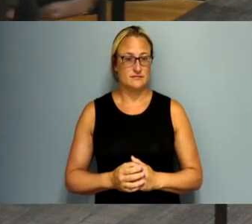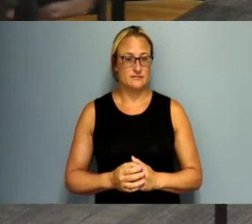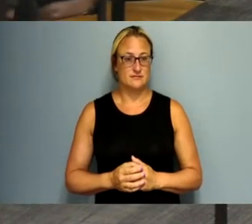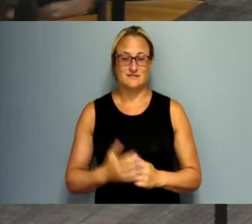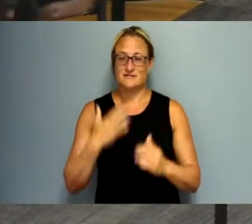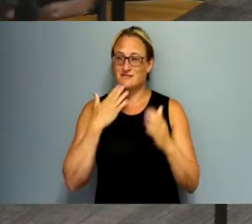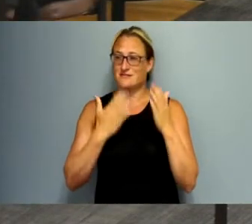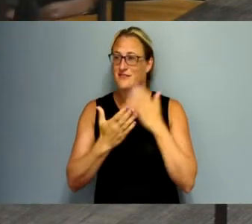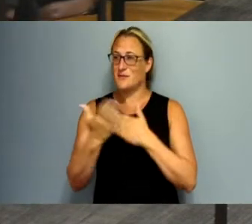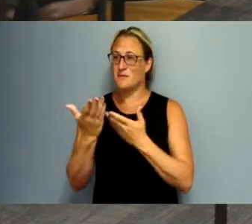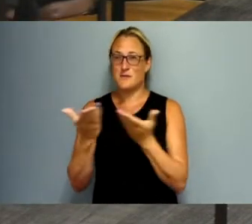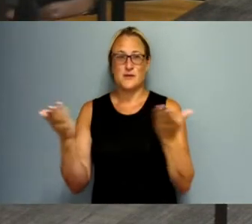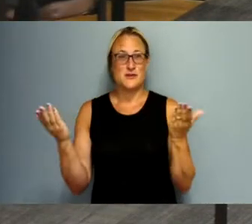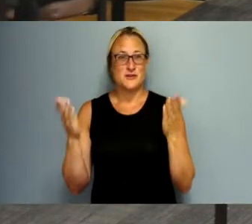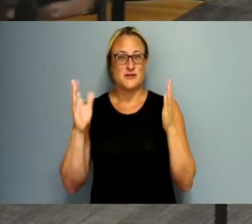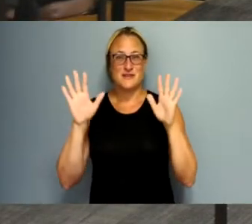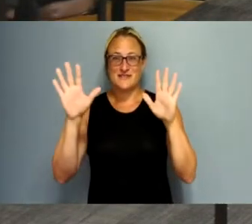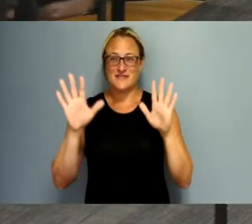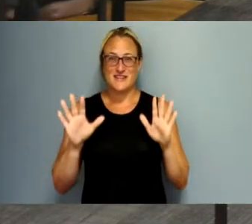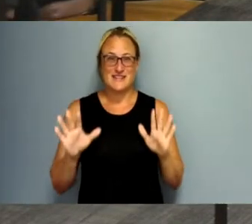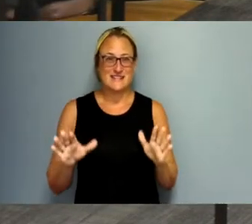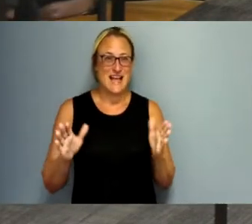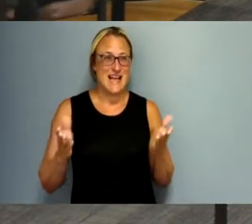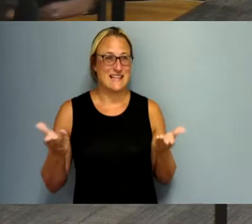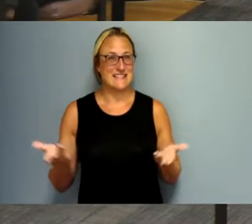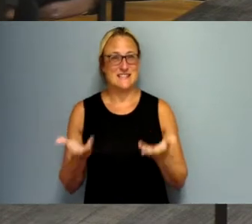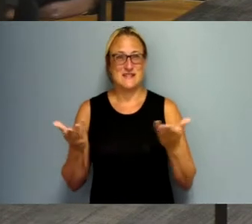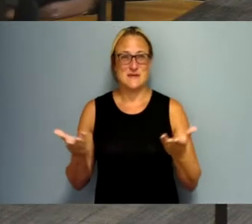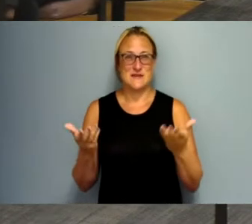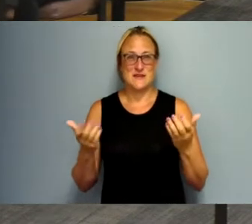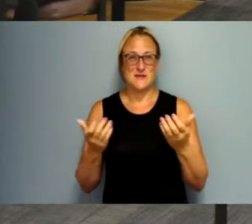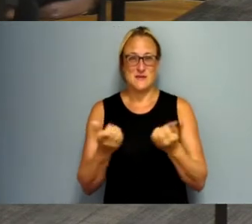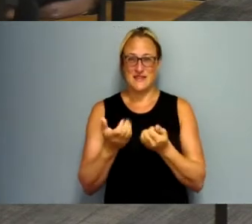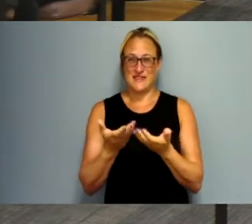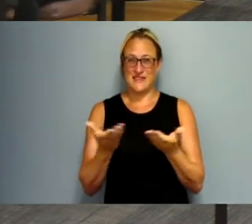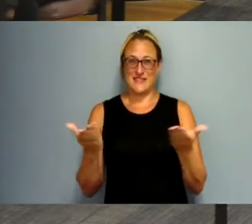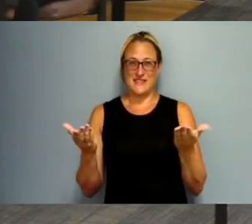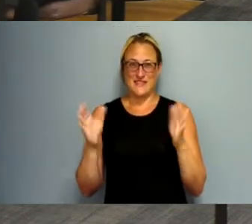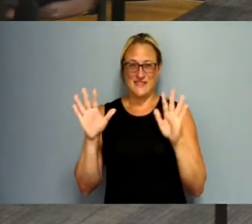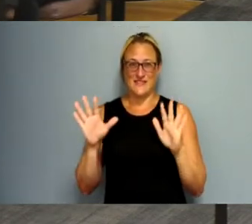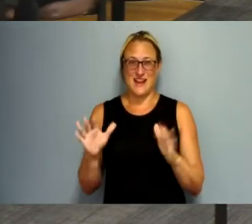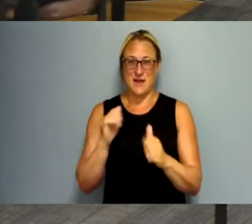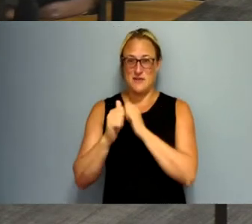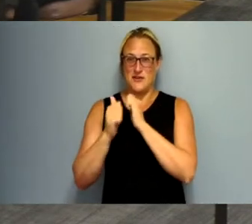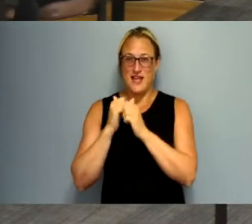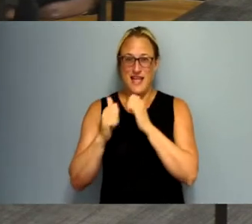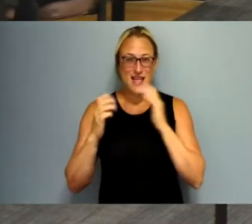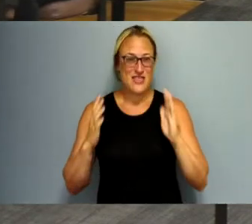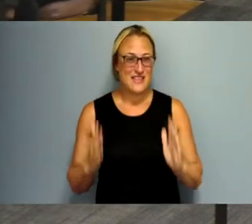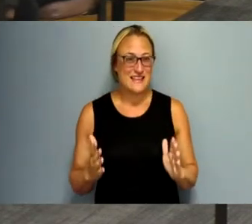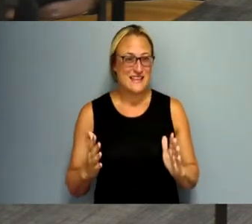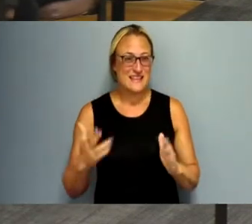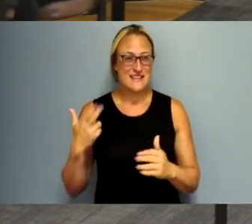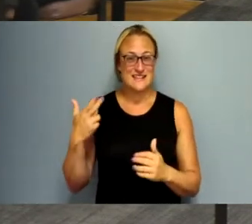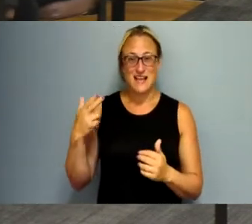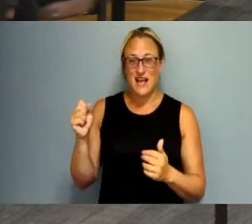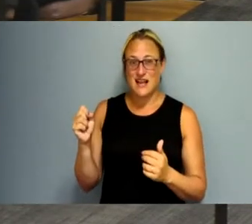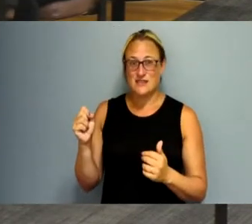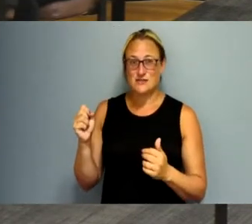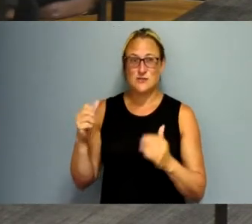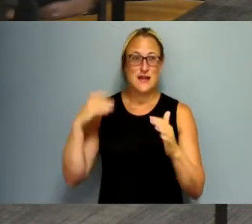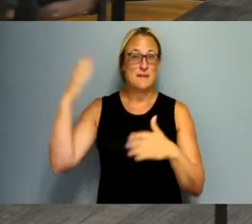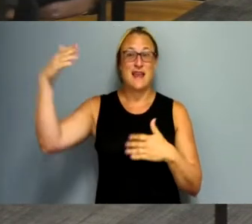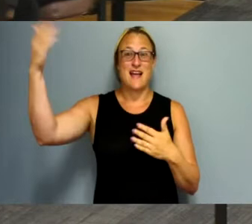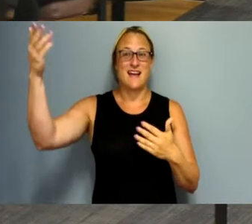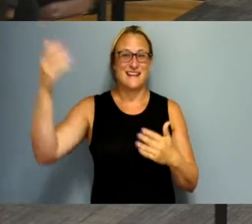Morning to you all. Fantastic to be in the company of phenomenal athletes, high school and